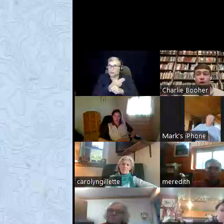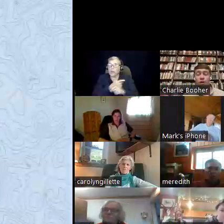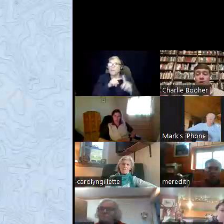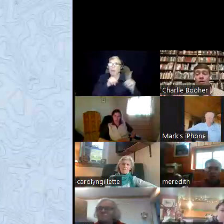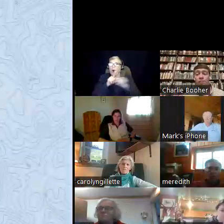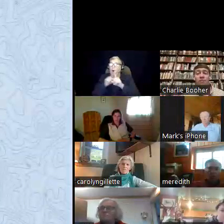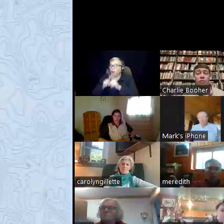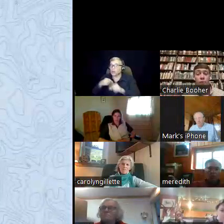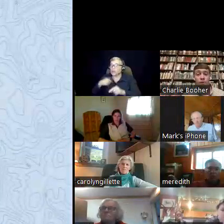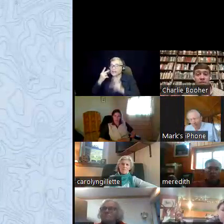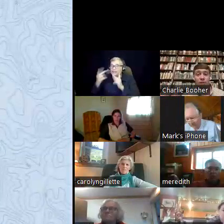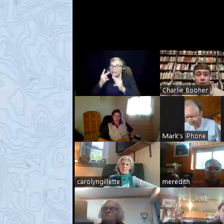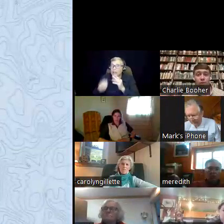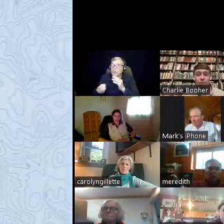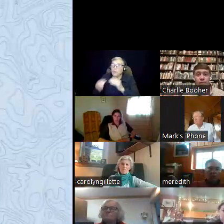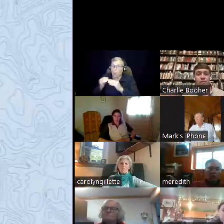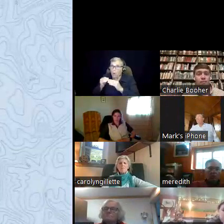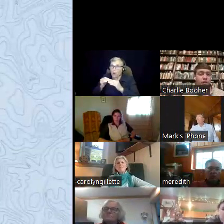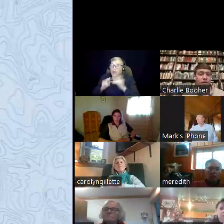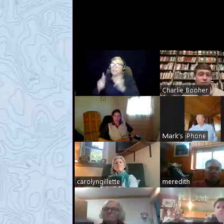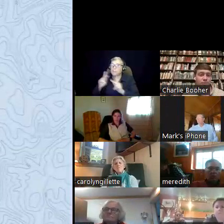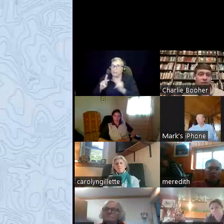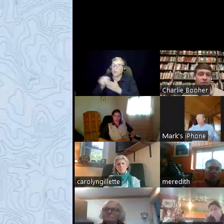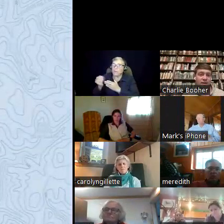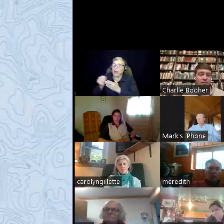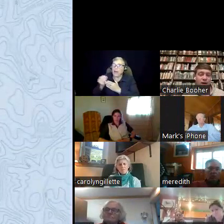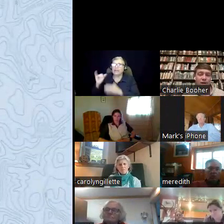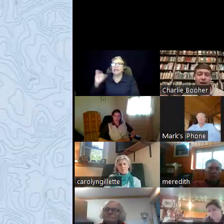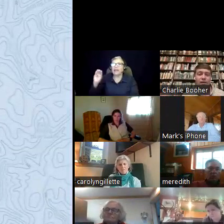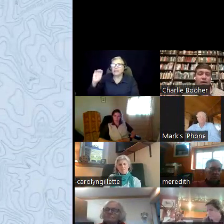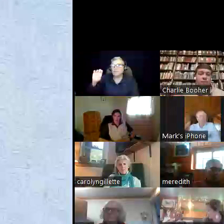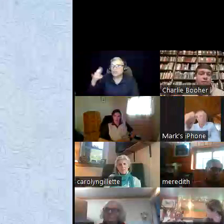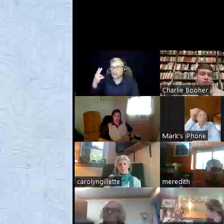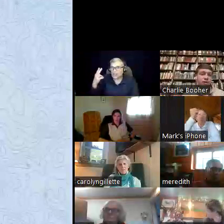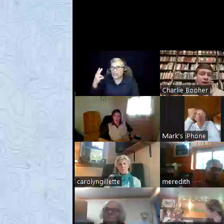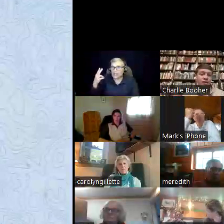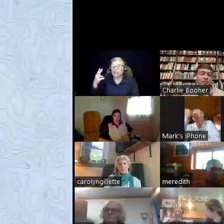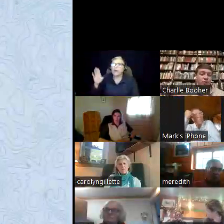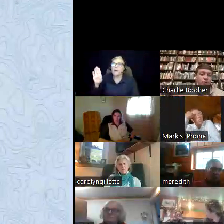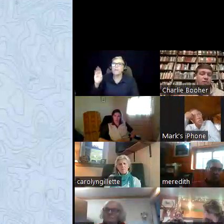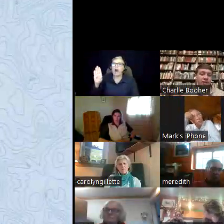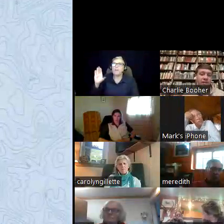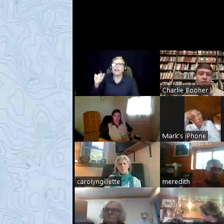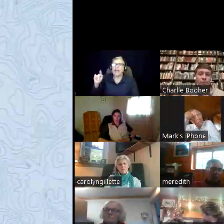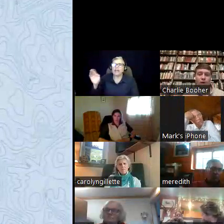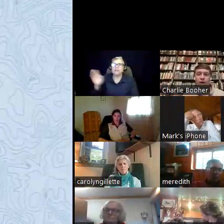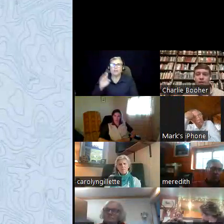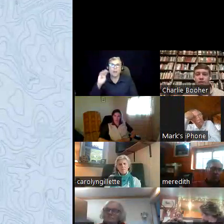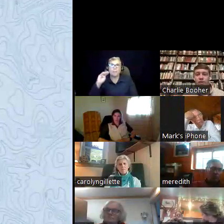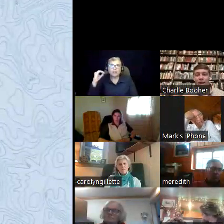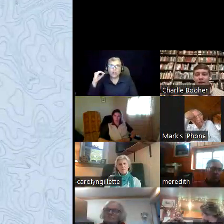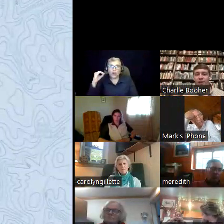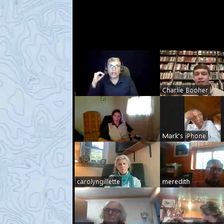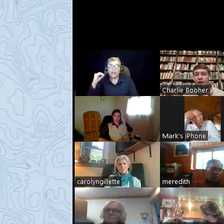that are in my view important to celebrate. Michigan expanded the take of bobcat. Missouri had its first legal bear